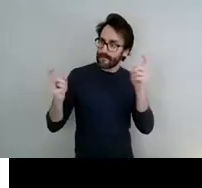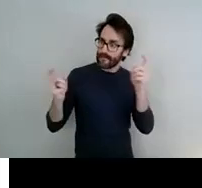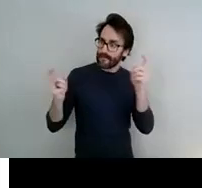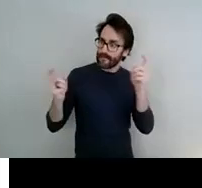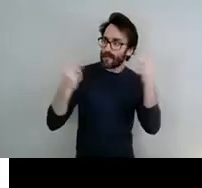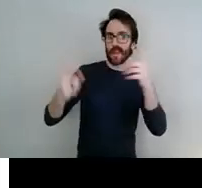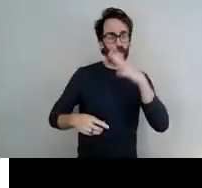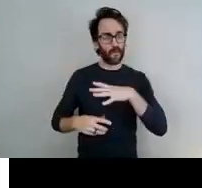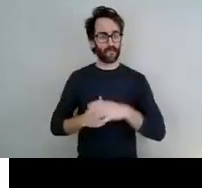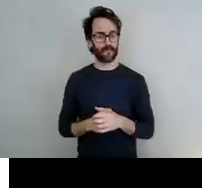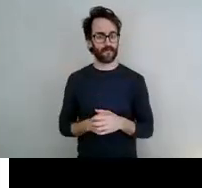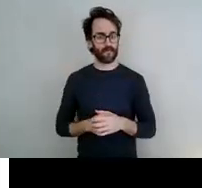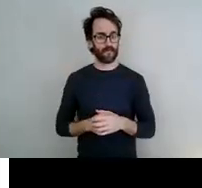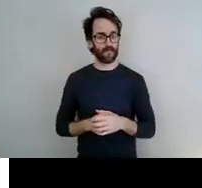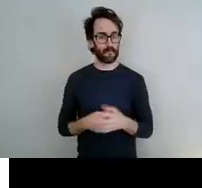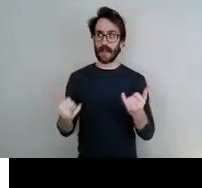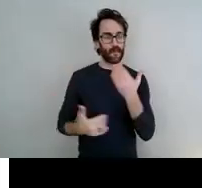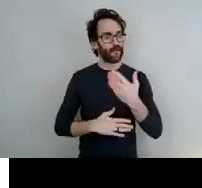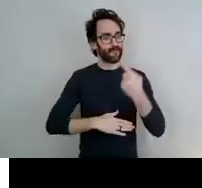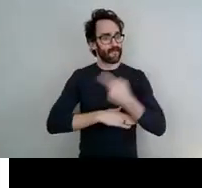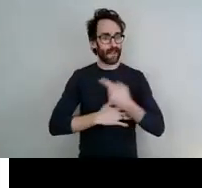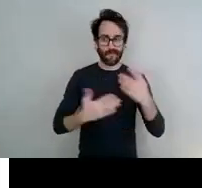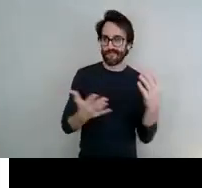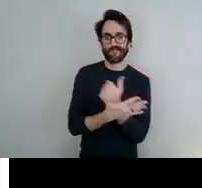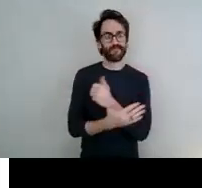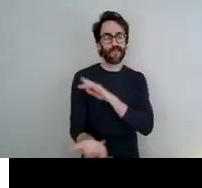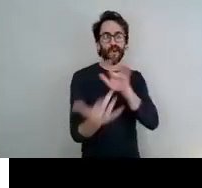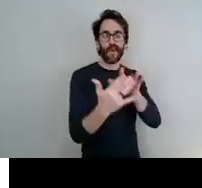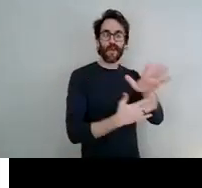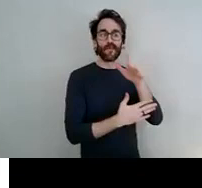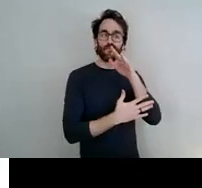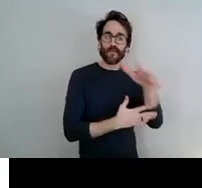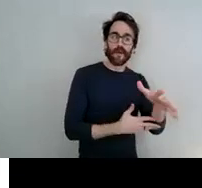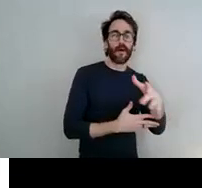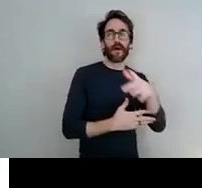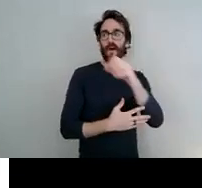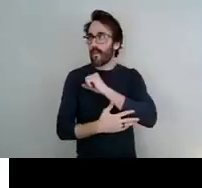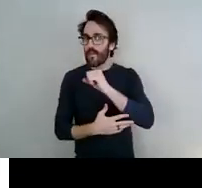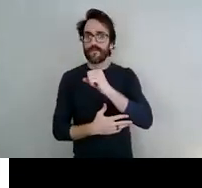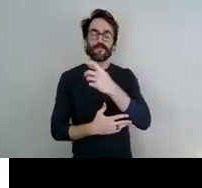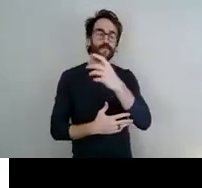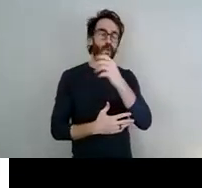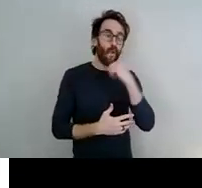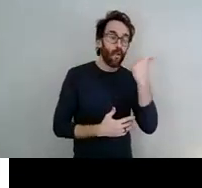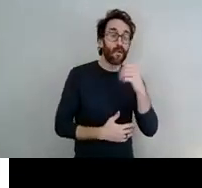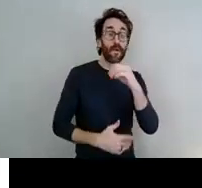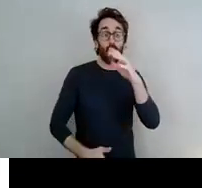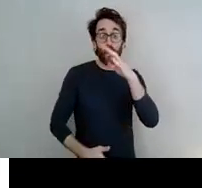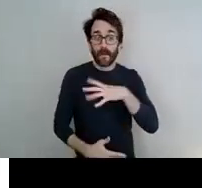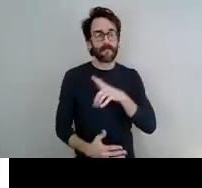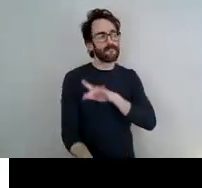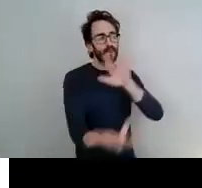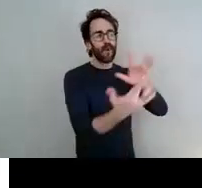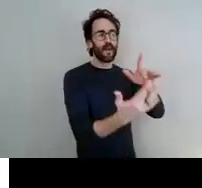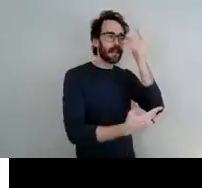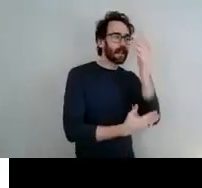older woman, grandmother, mother in your family or in your circle, just to do that recognition. I think it's such important that we